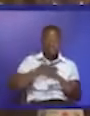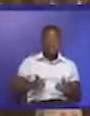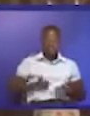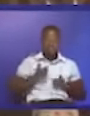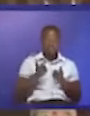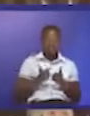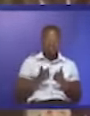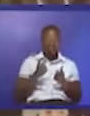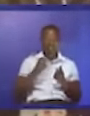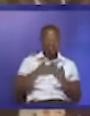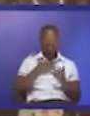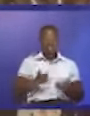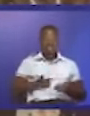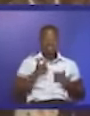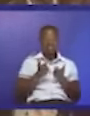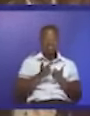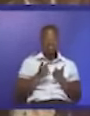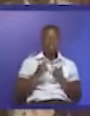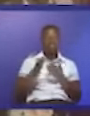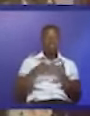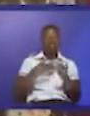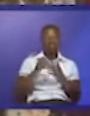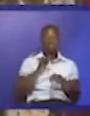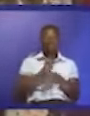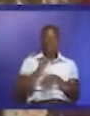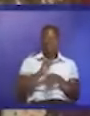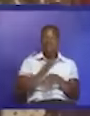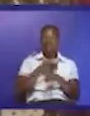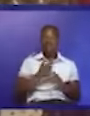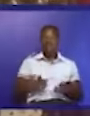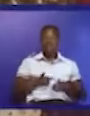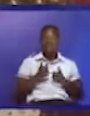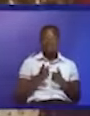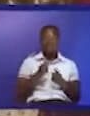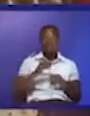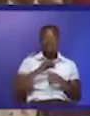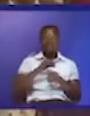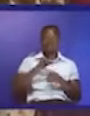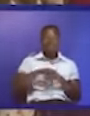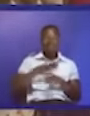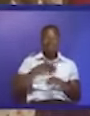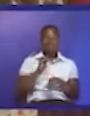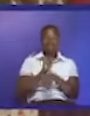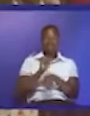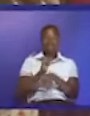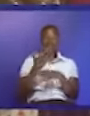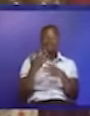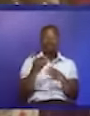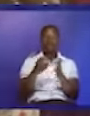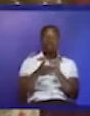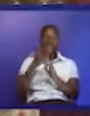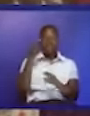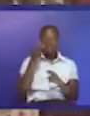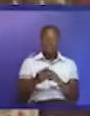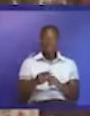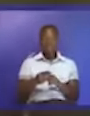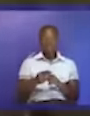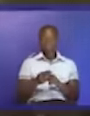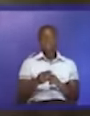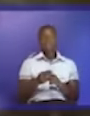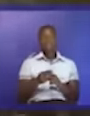someone declaring over my ministry, over the works of my hands? I come against you in the name of Jesus.